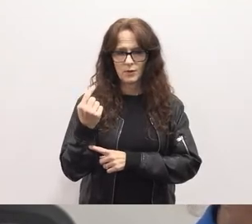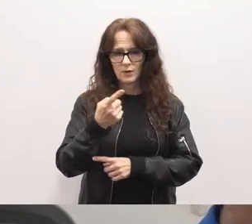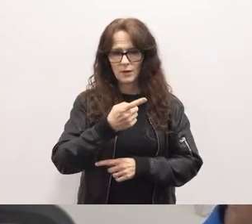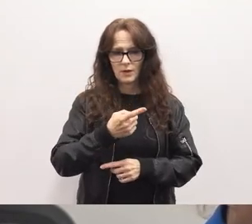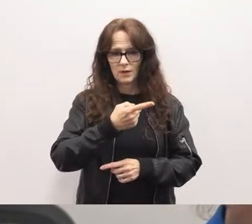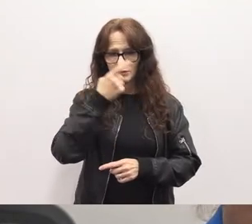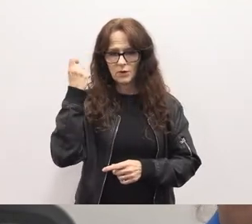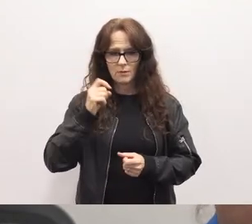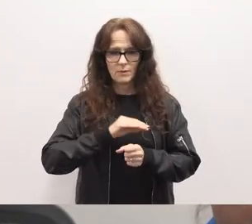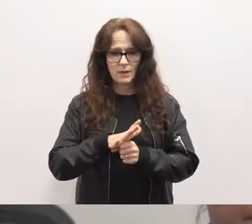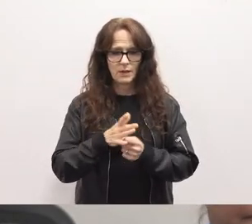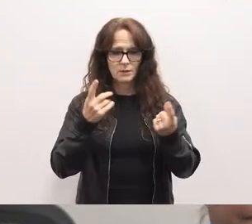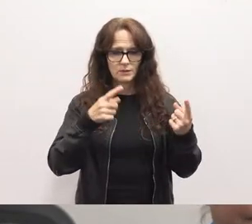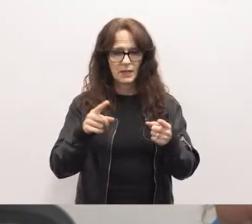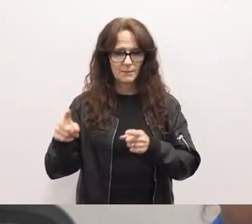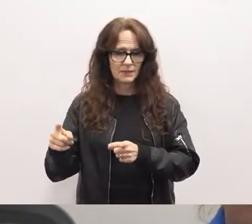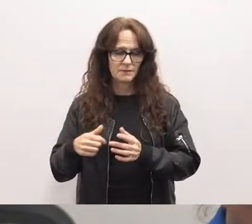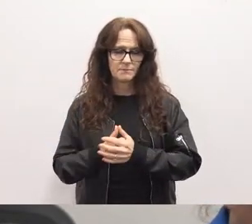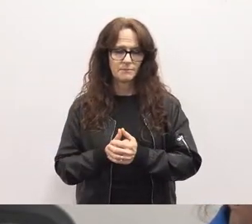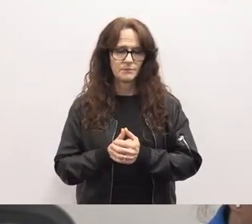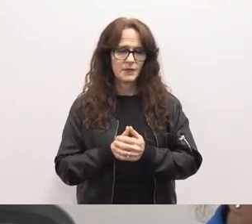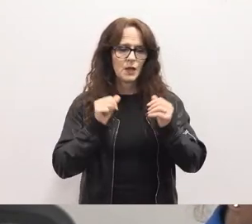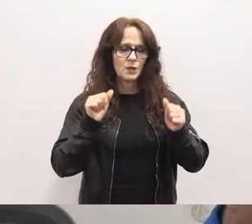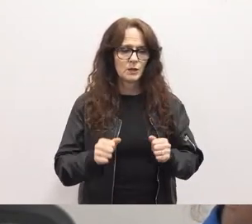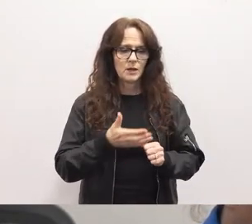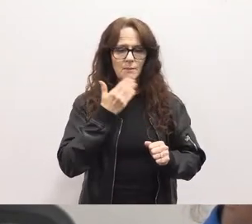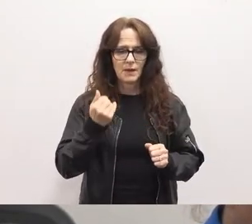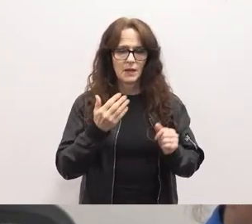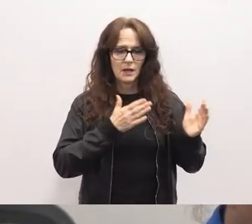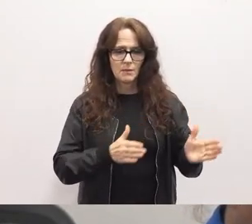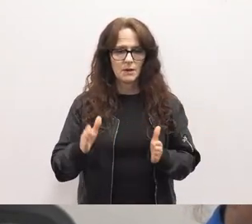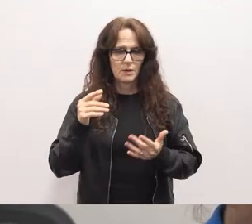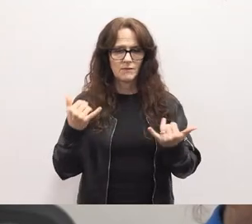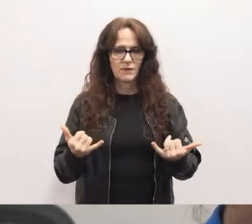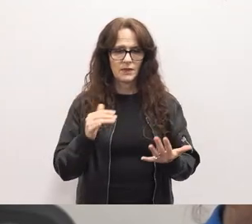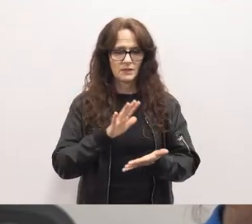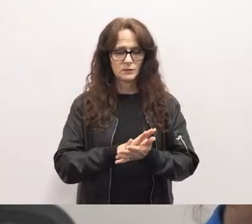pandemic was coming. I think we could have been better prepared for this school year.